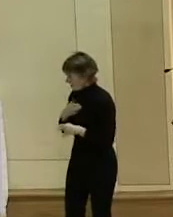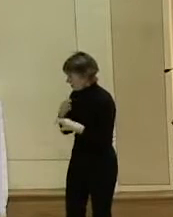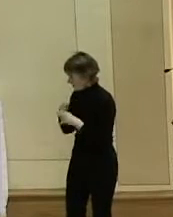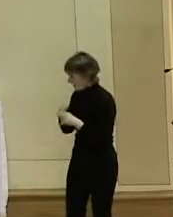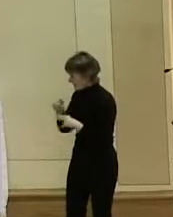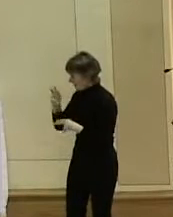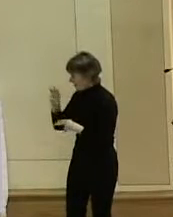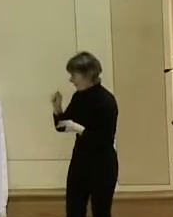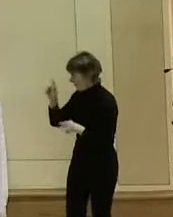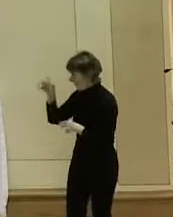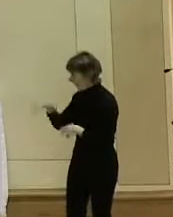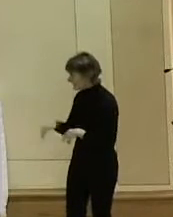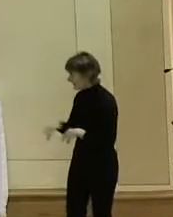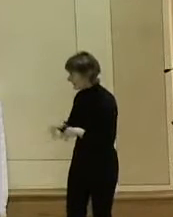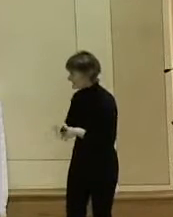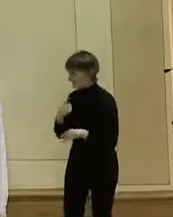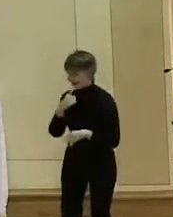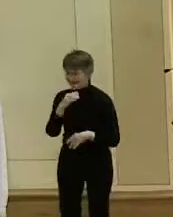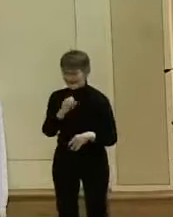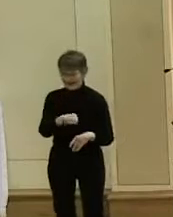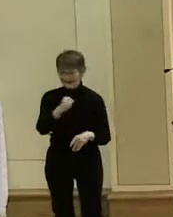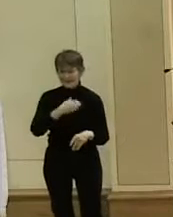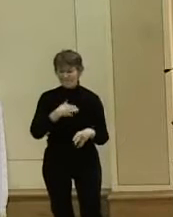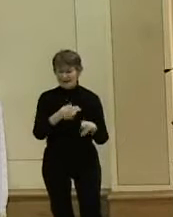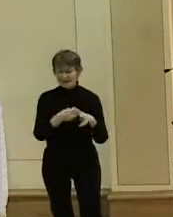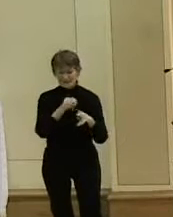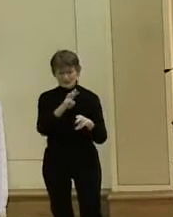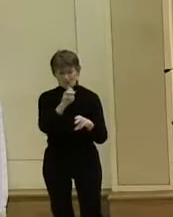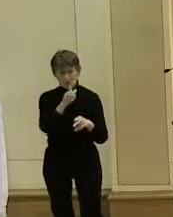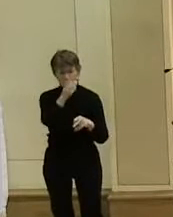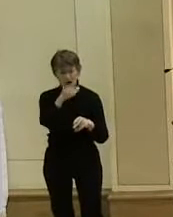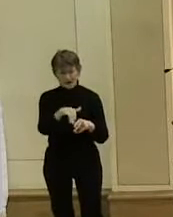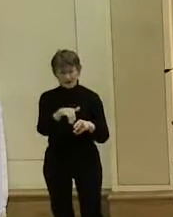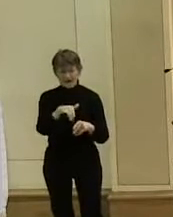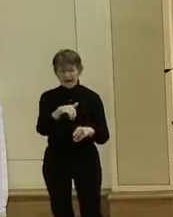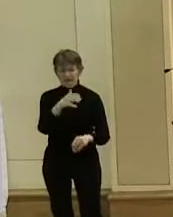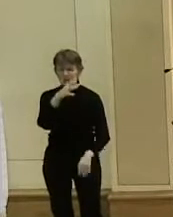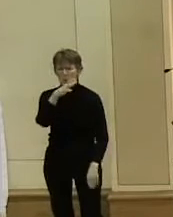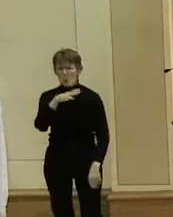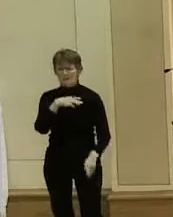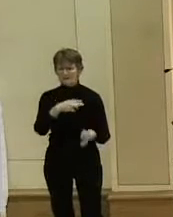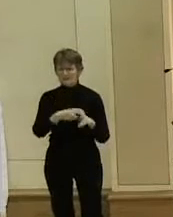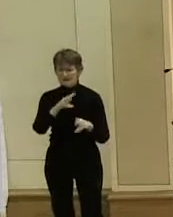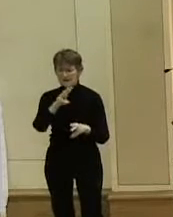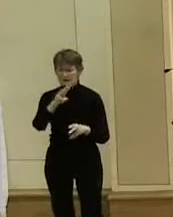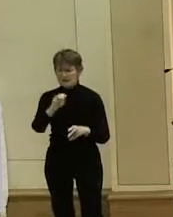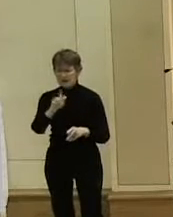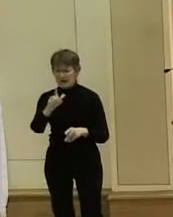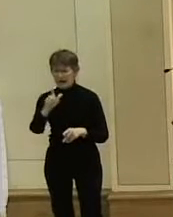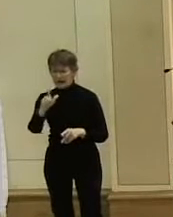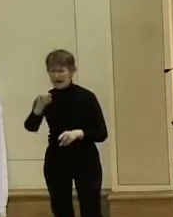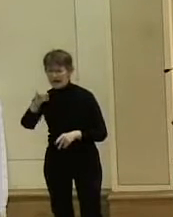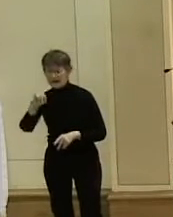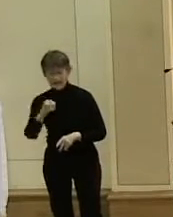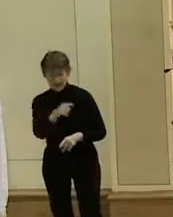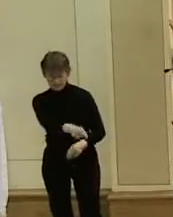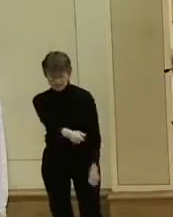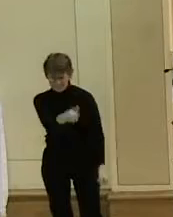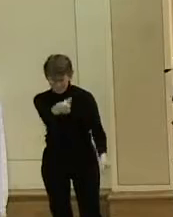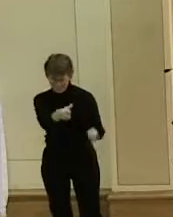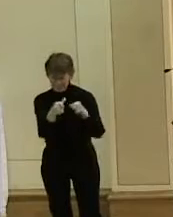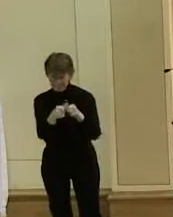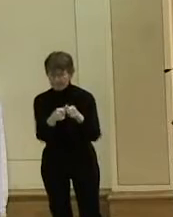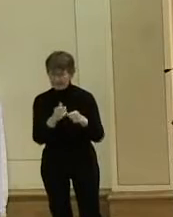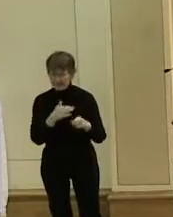Wally. And she says, yes, my name is Wally. It's a woman's name with an I-E, and don't forget it. You all